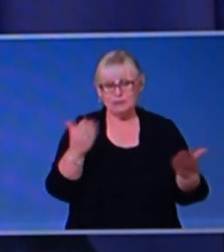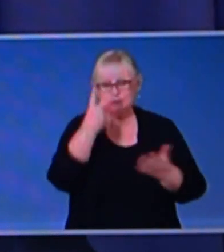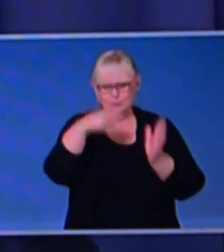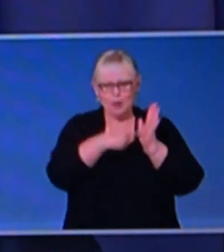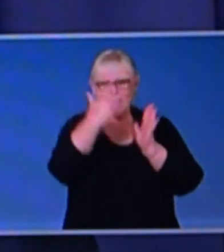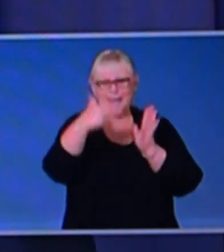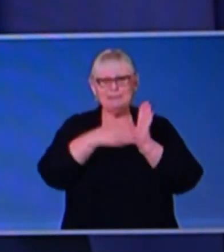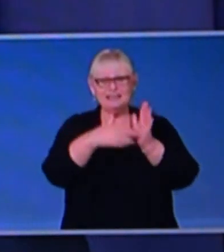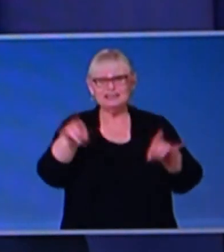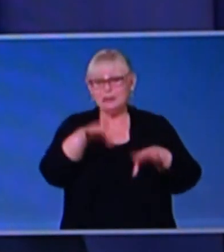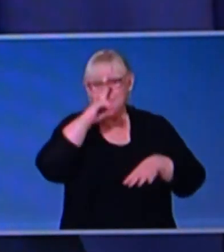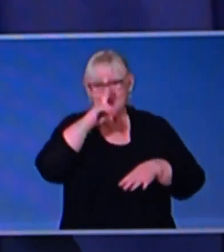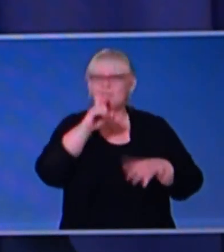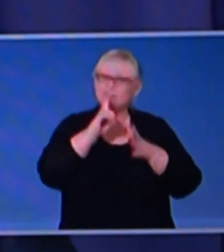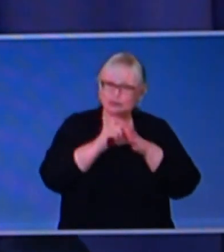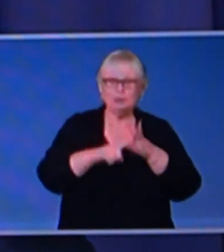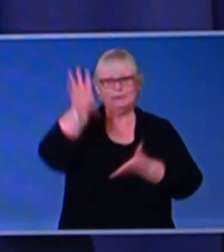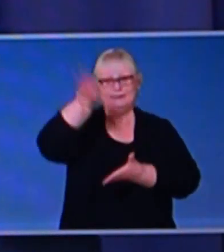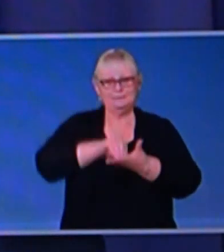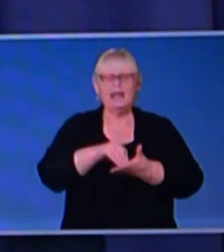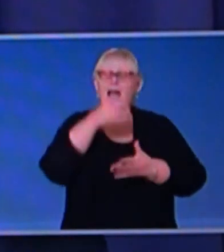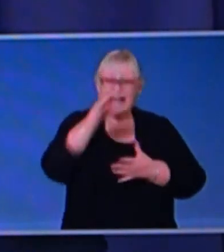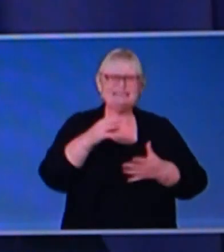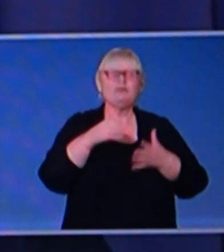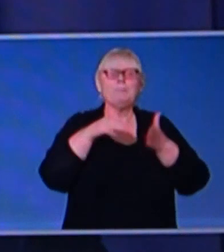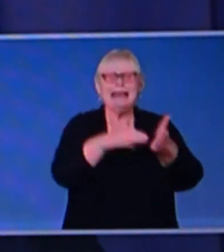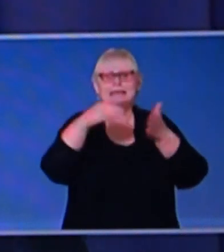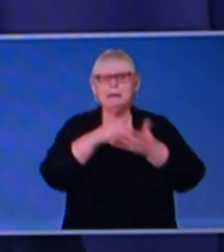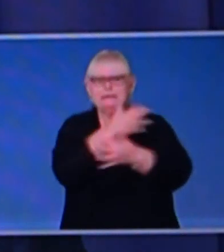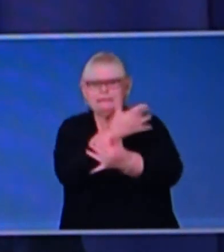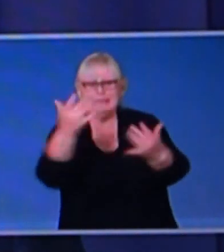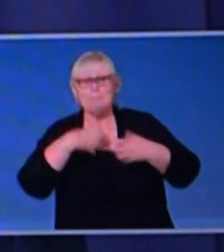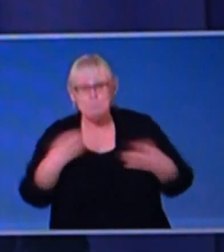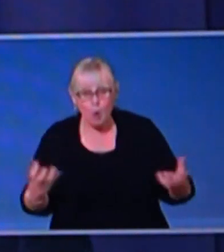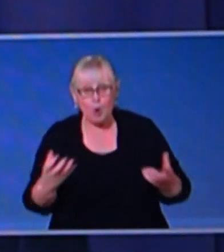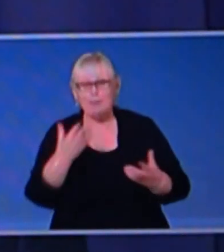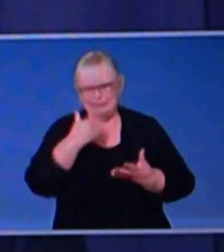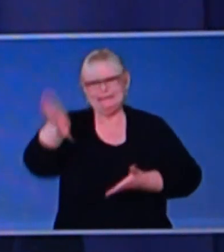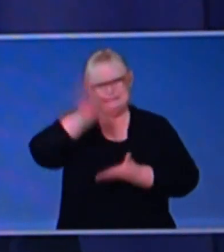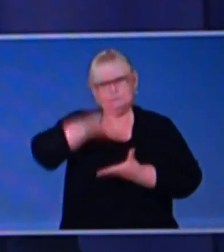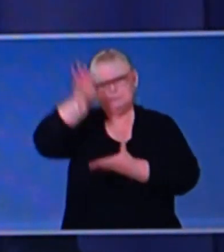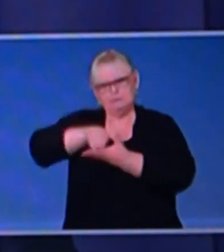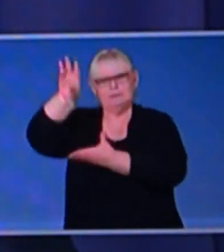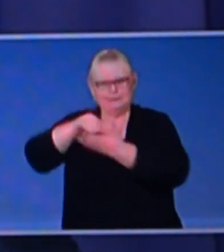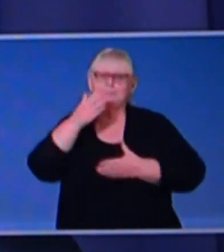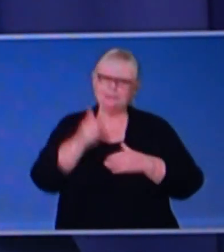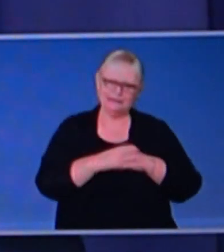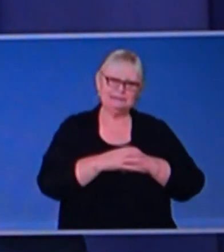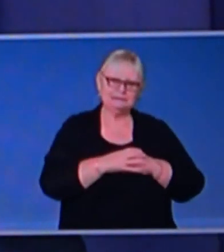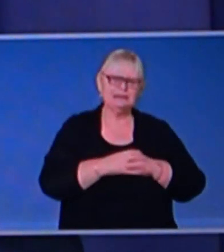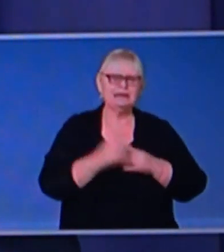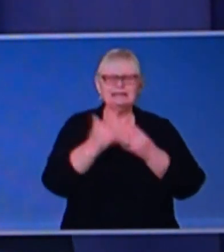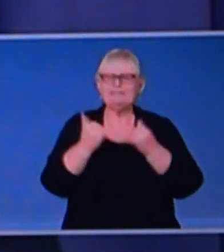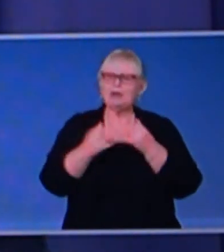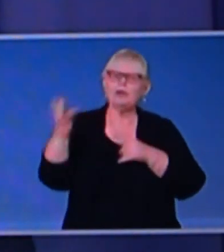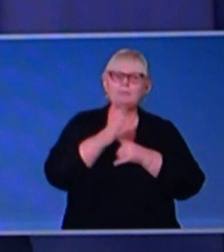for doing just that. And I'd ask for millions and millions and millions more to do the same thing. This is an important